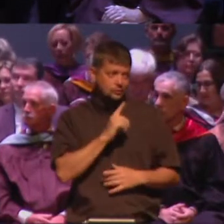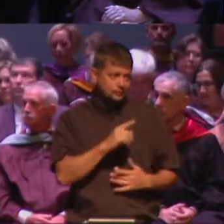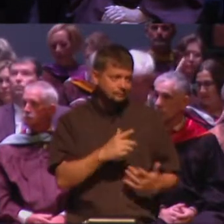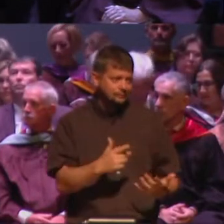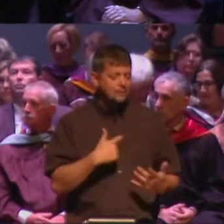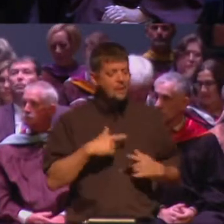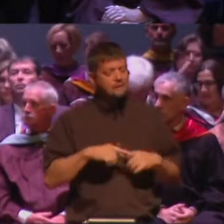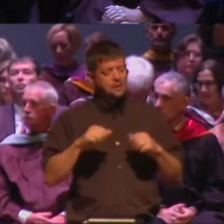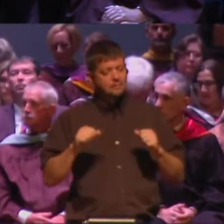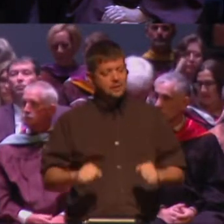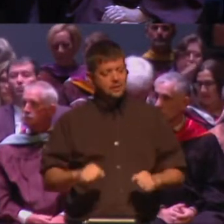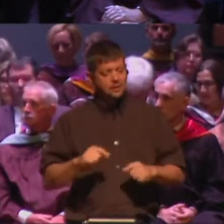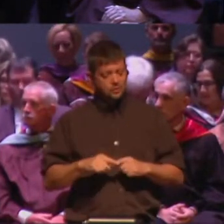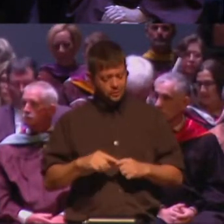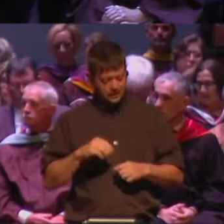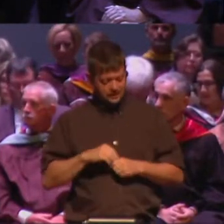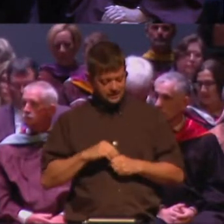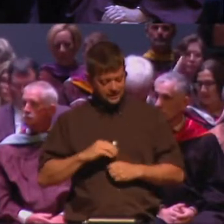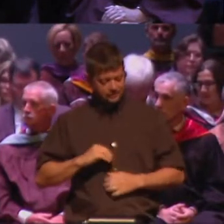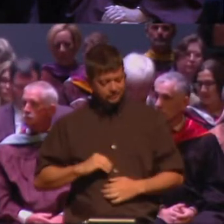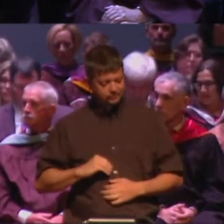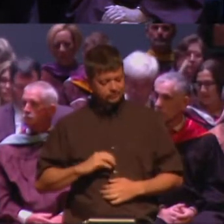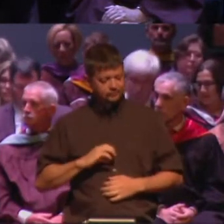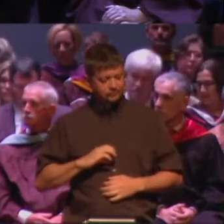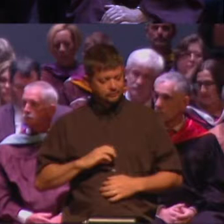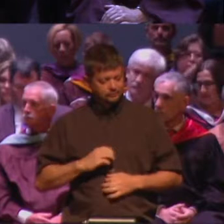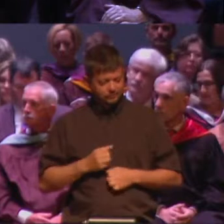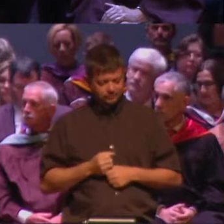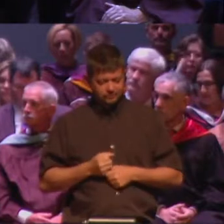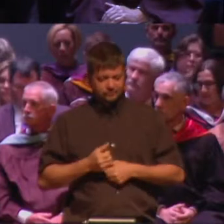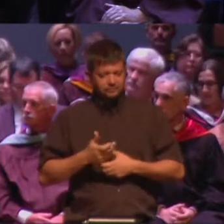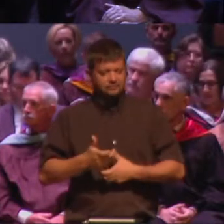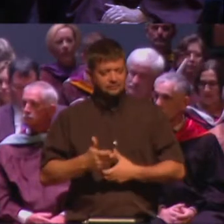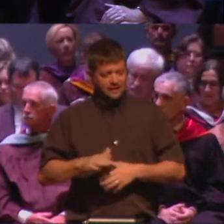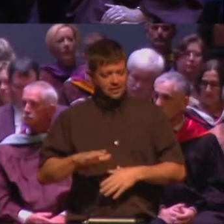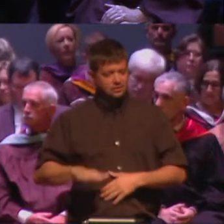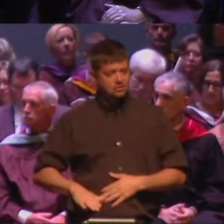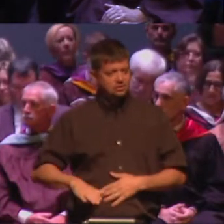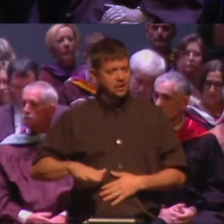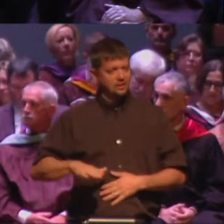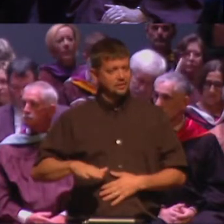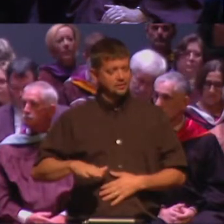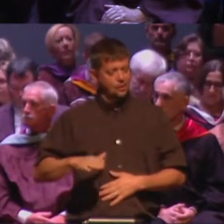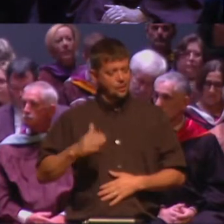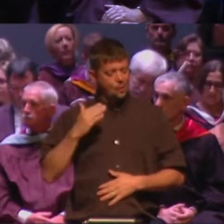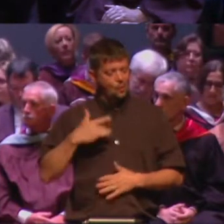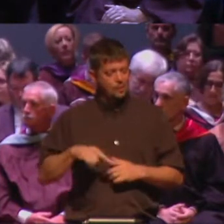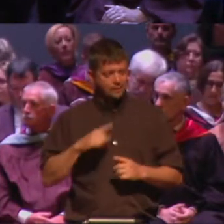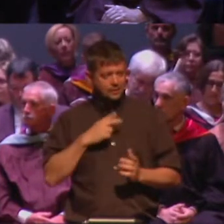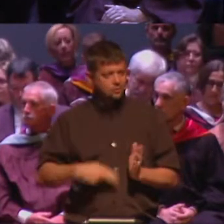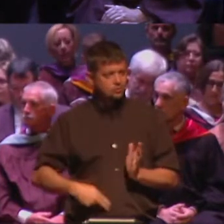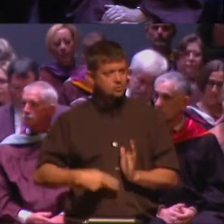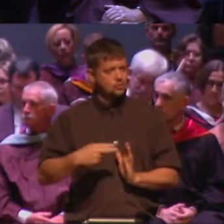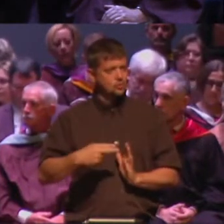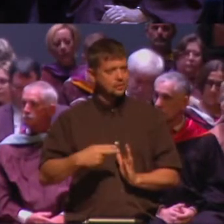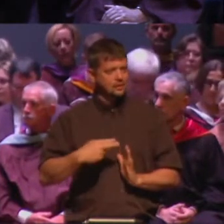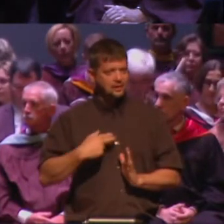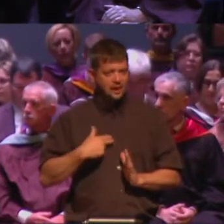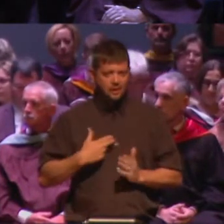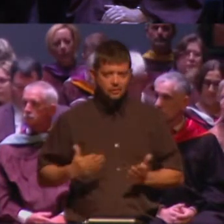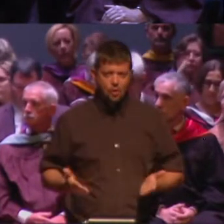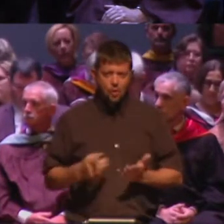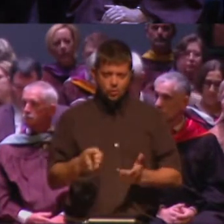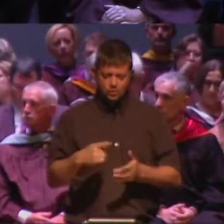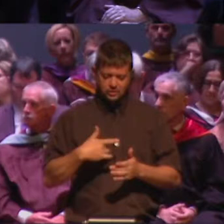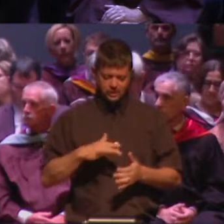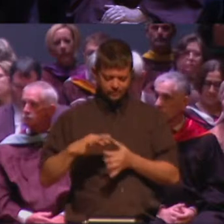to awaken the inner child in us and to think beyond what we know to be true. I would urge you to stay connected to